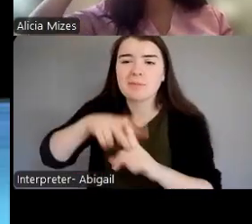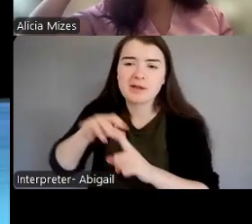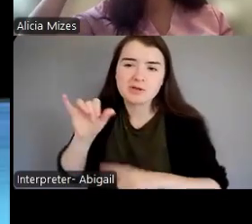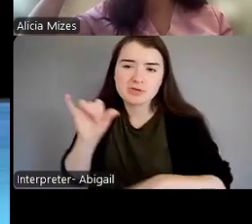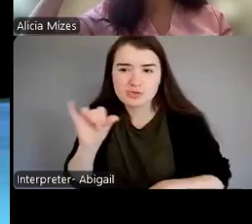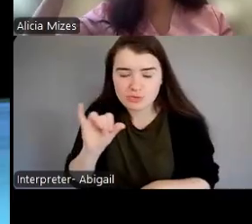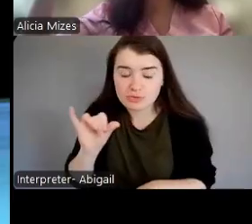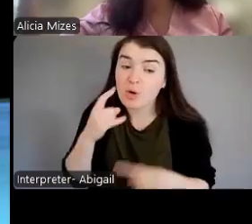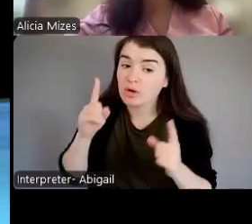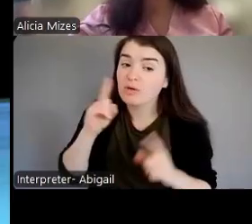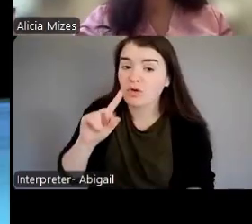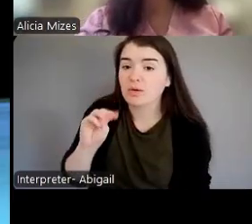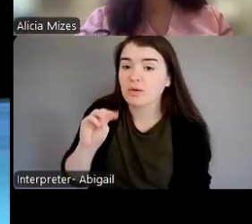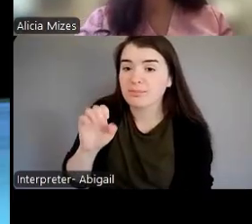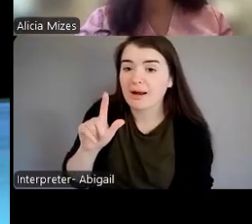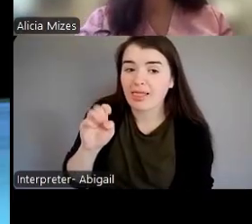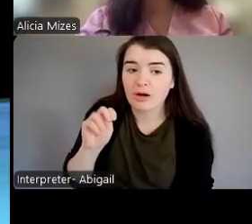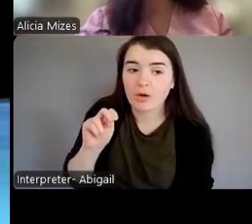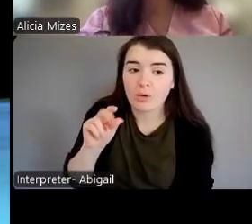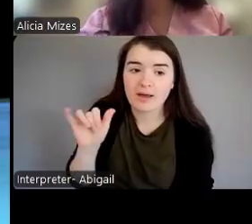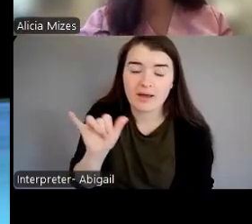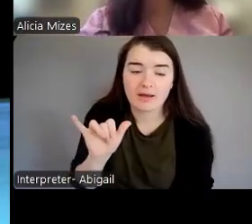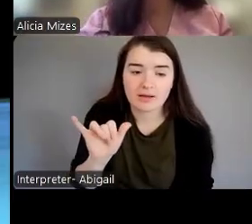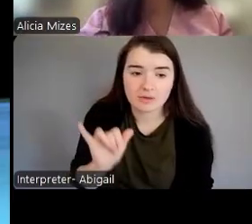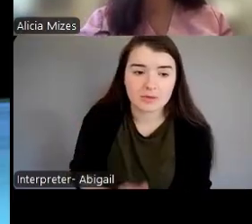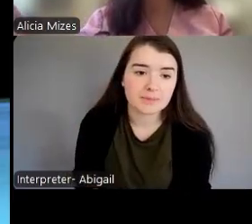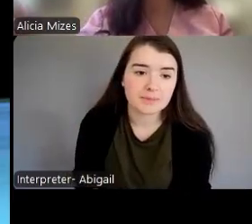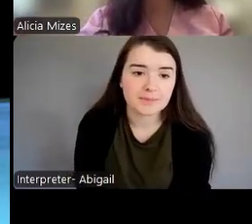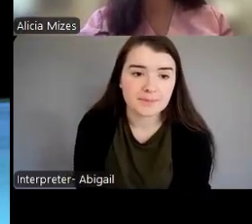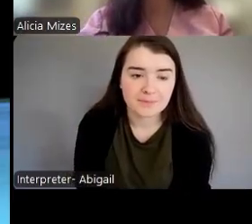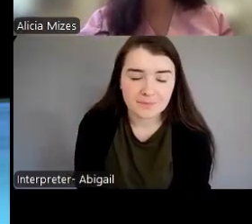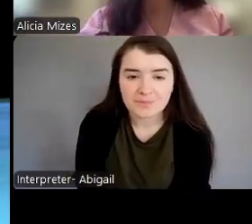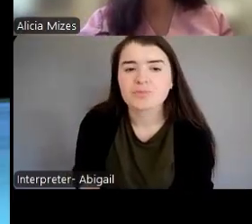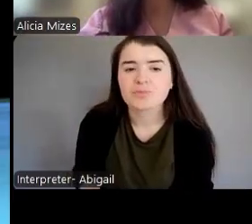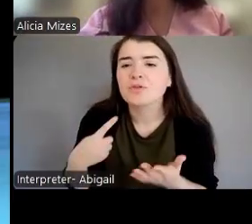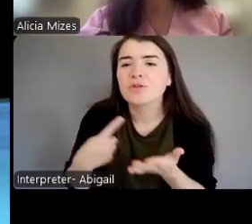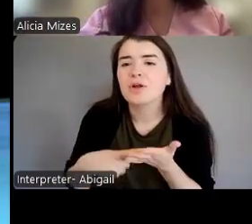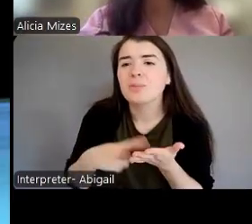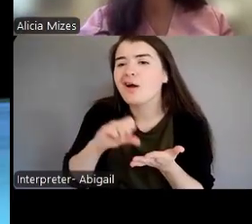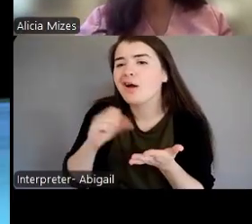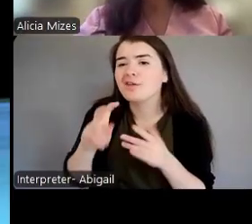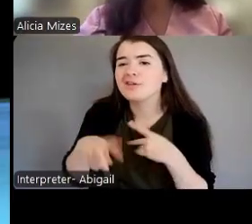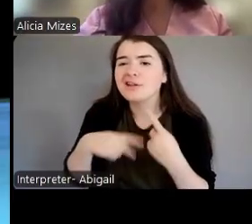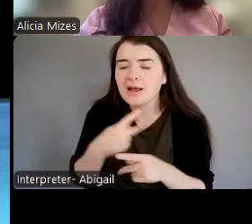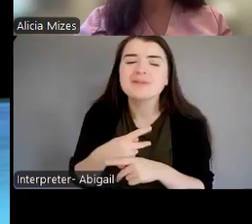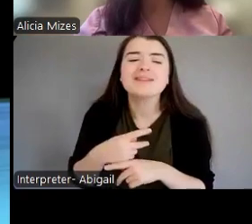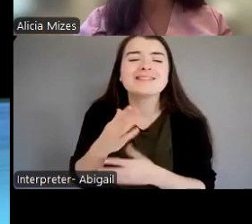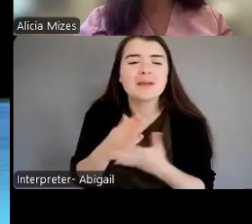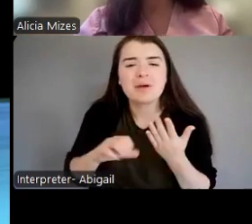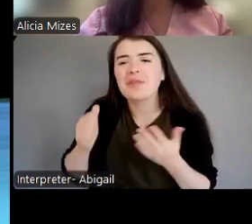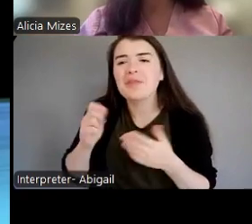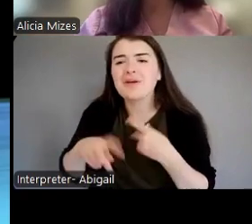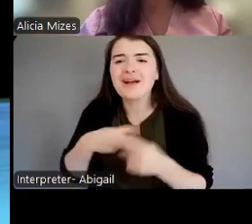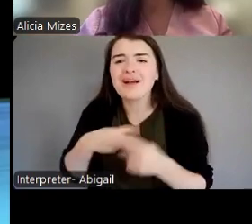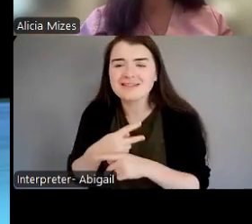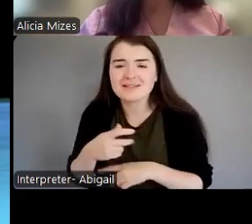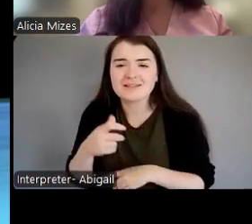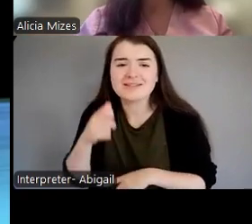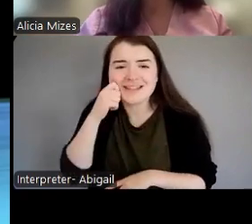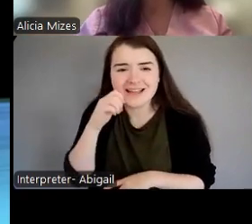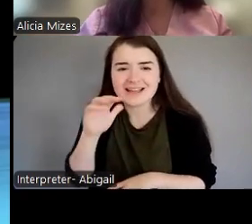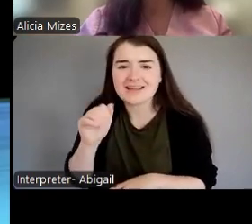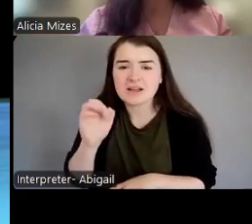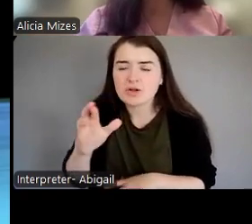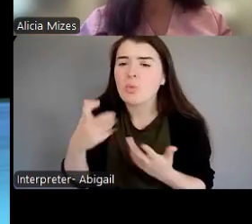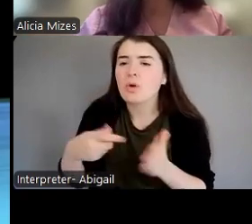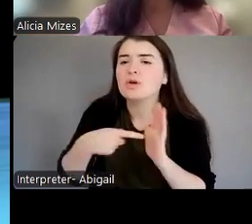types of systemic treatment that's used to treat skin cancer, some other basics of treating skin cancer. I want to move in now to showing a few specific